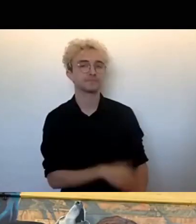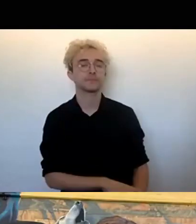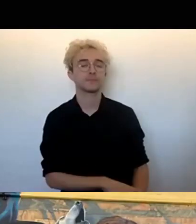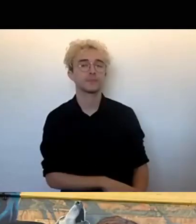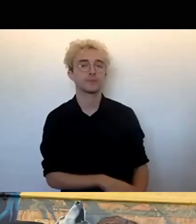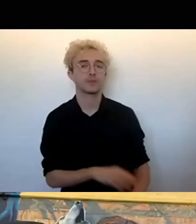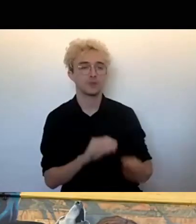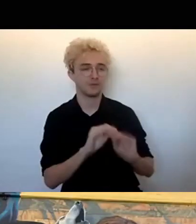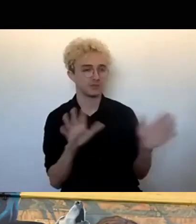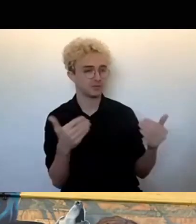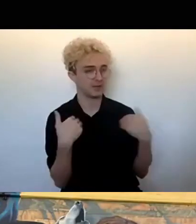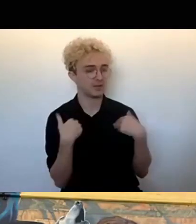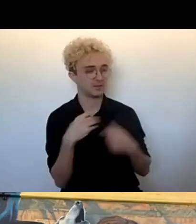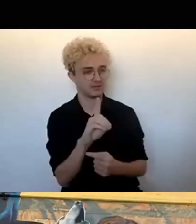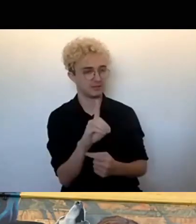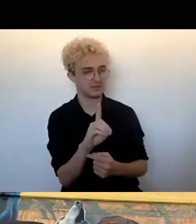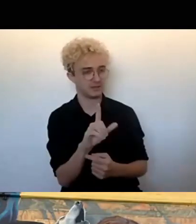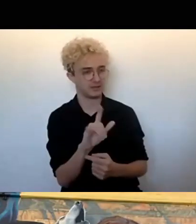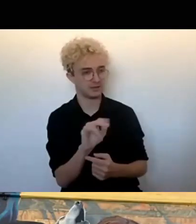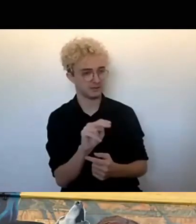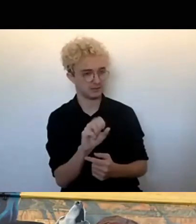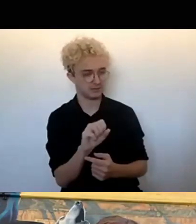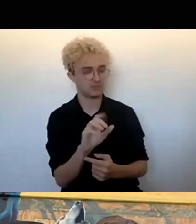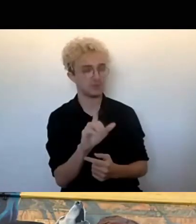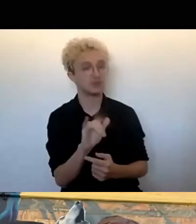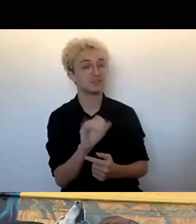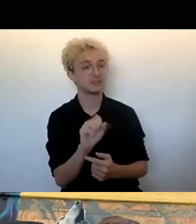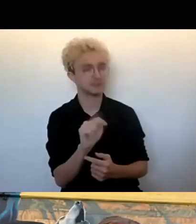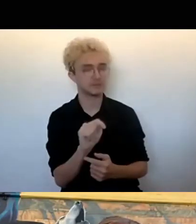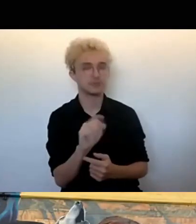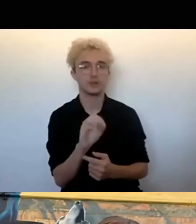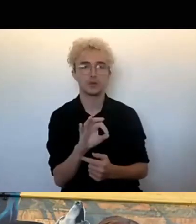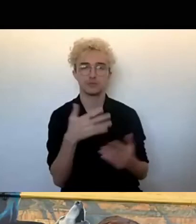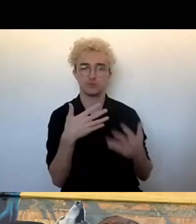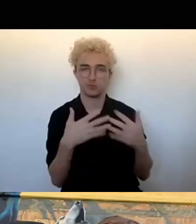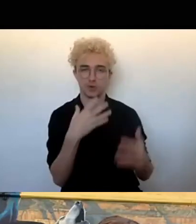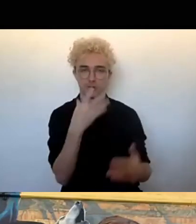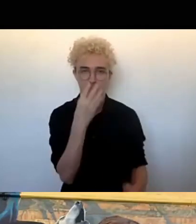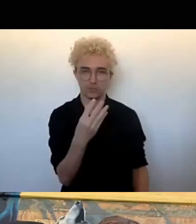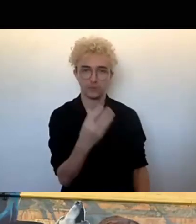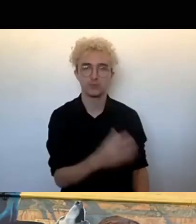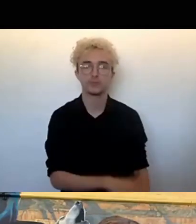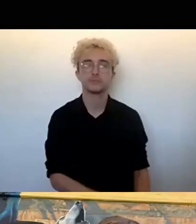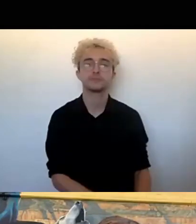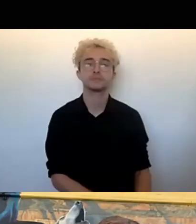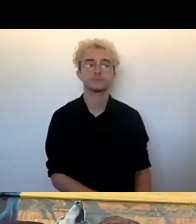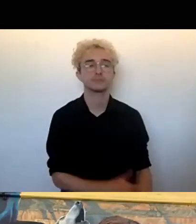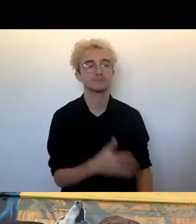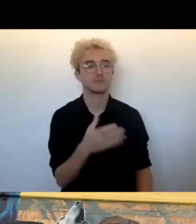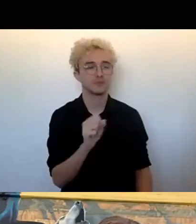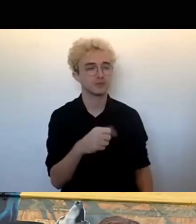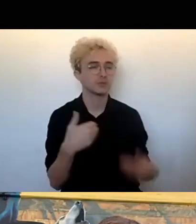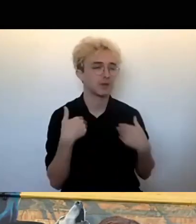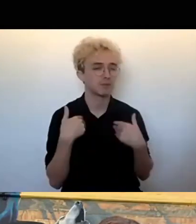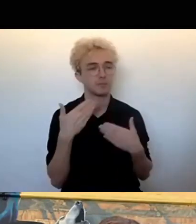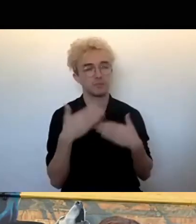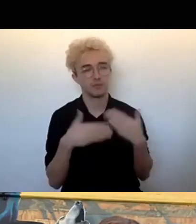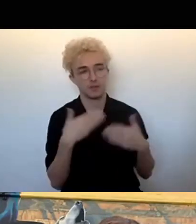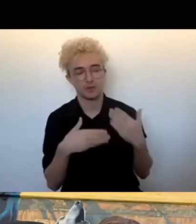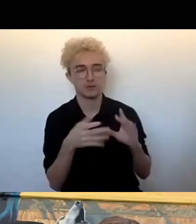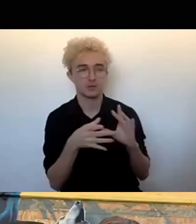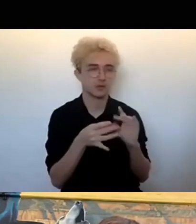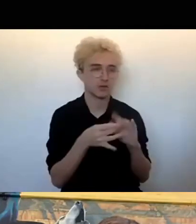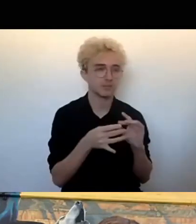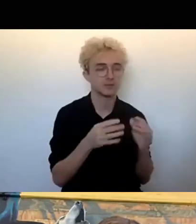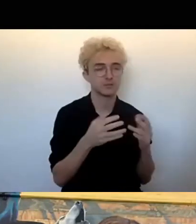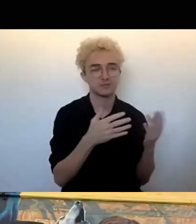gray wolf, and currently Mexican gray wolves is still protected. And yes, there's this process and a comment period and an ongoing thing.